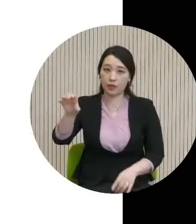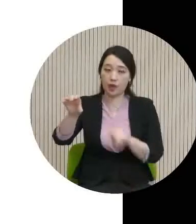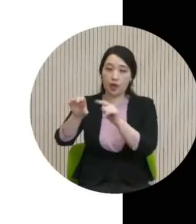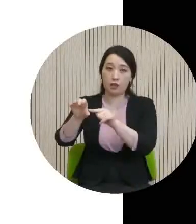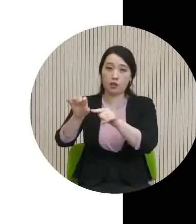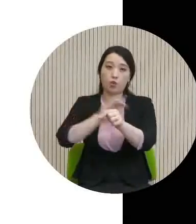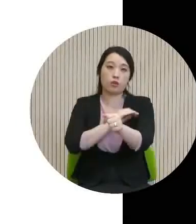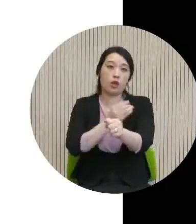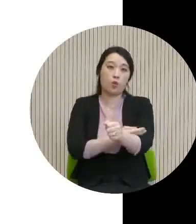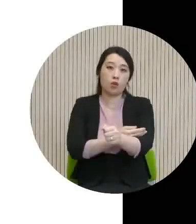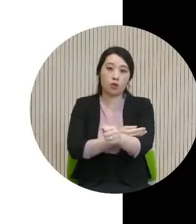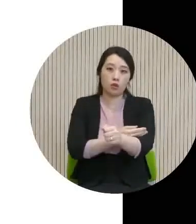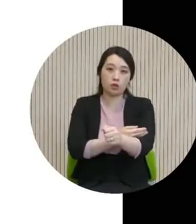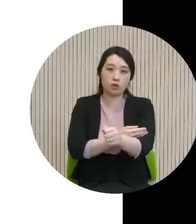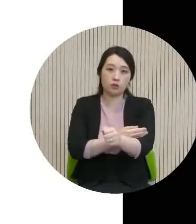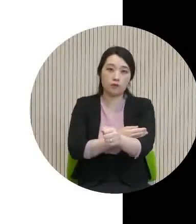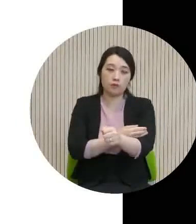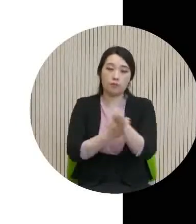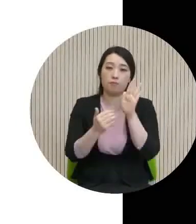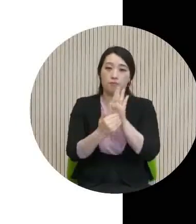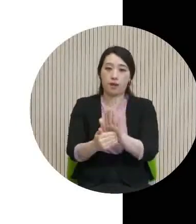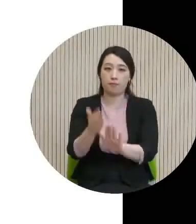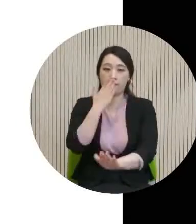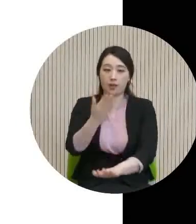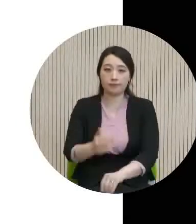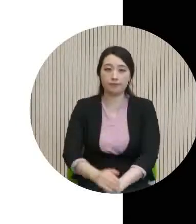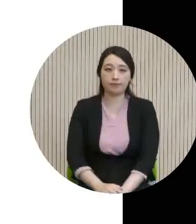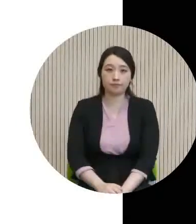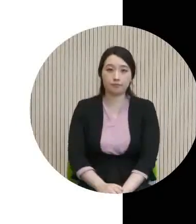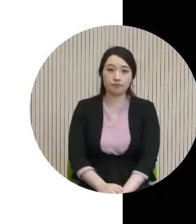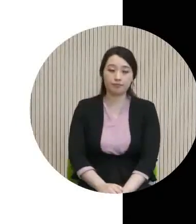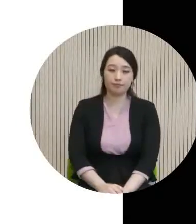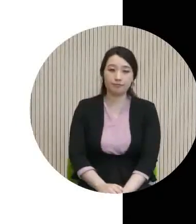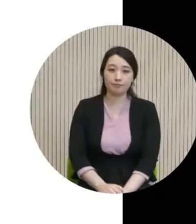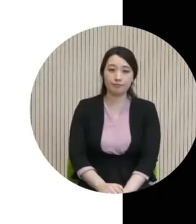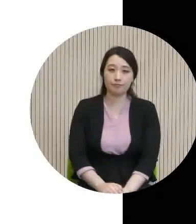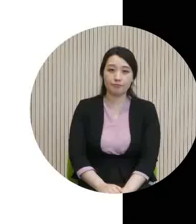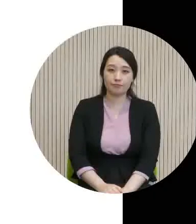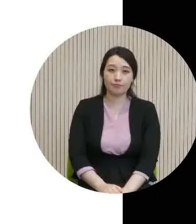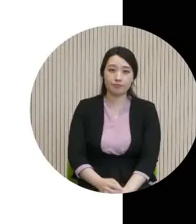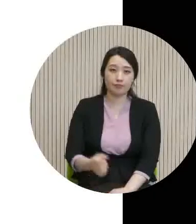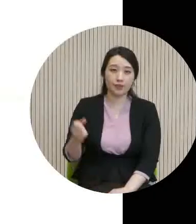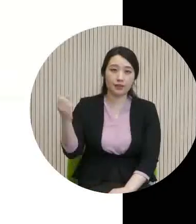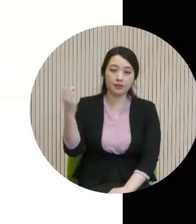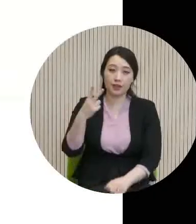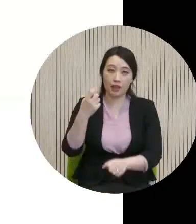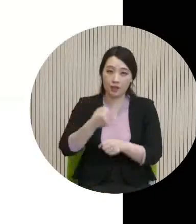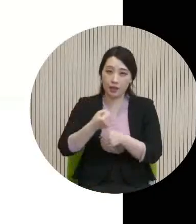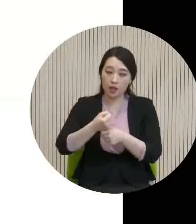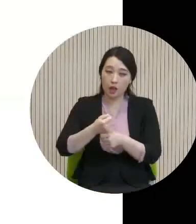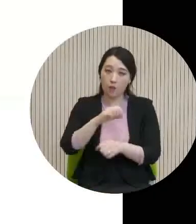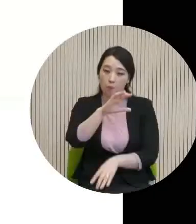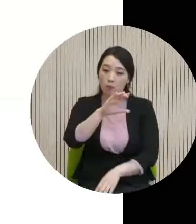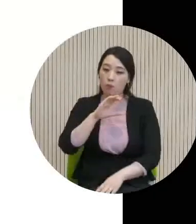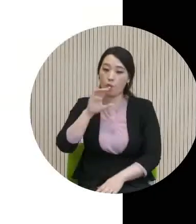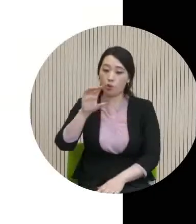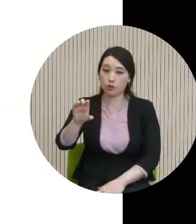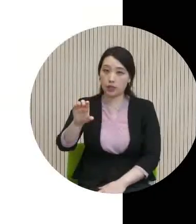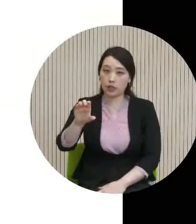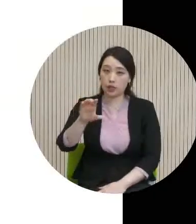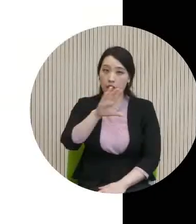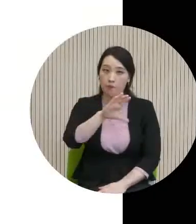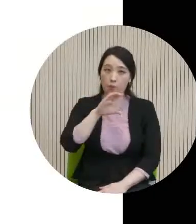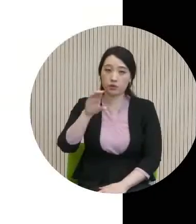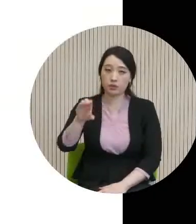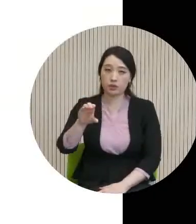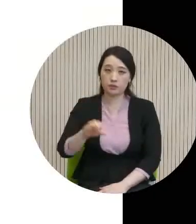work. Reproduction and copying is central to the exclusive rights that the